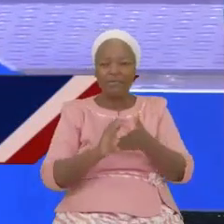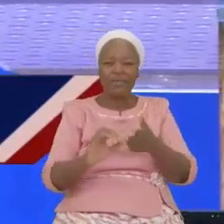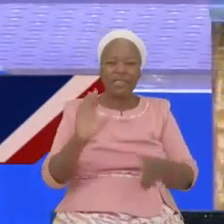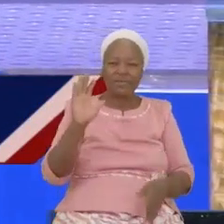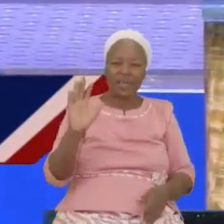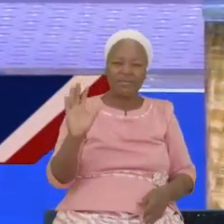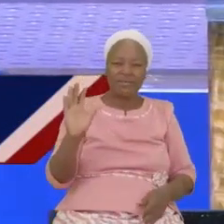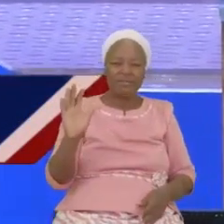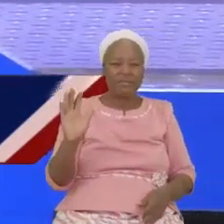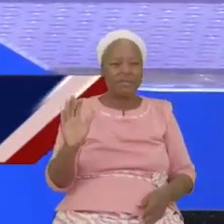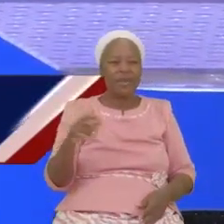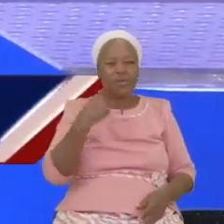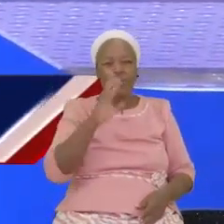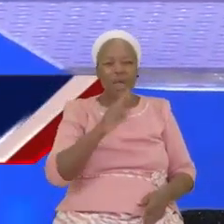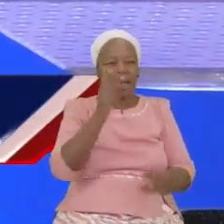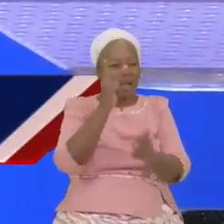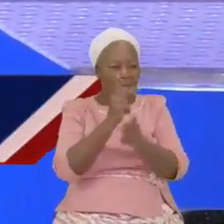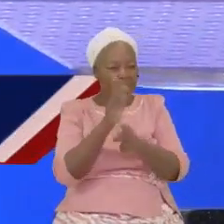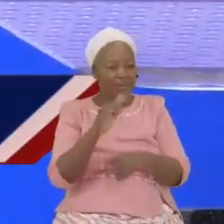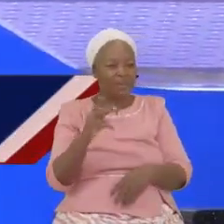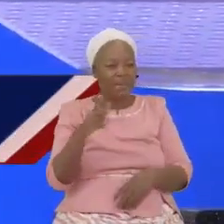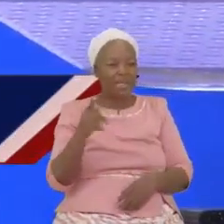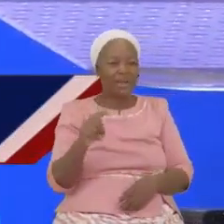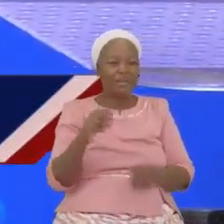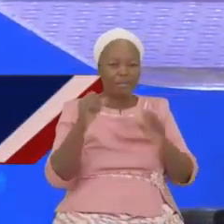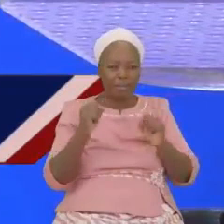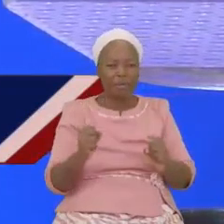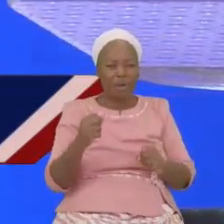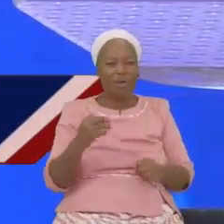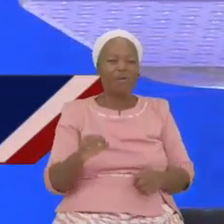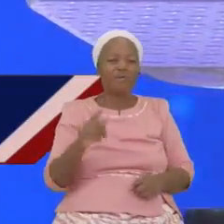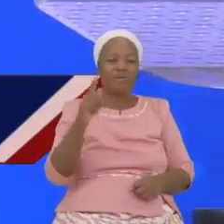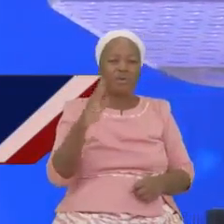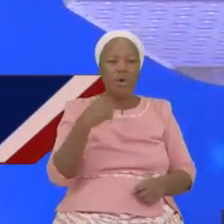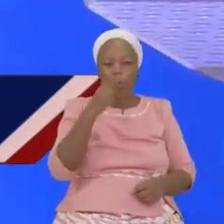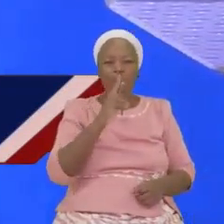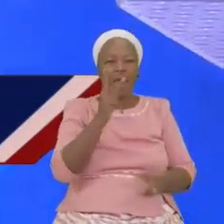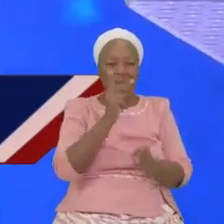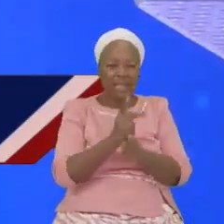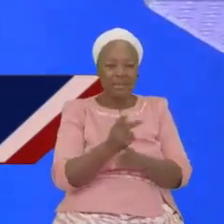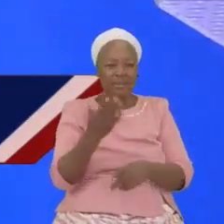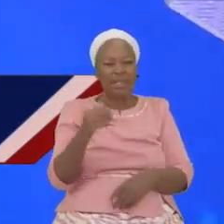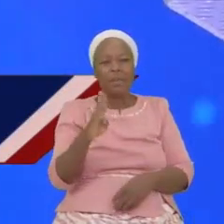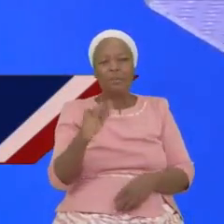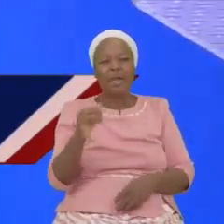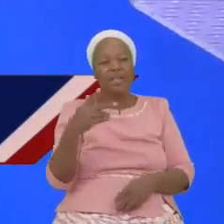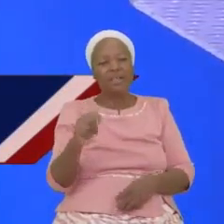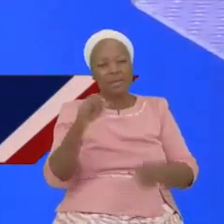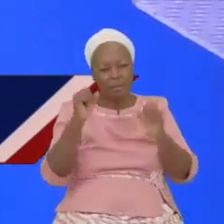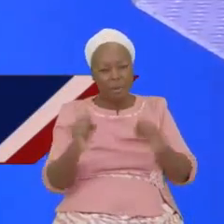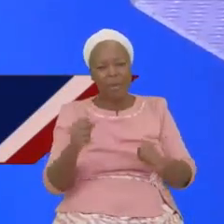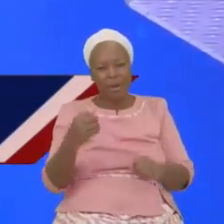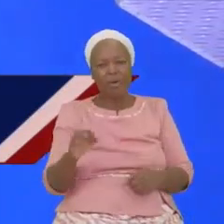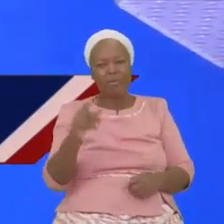verse 5. Who are kept by the power of God. Who are kept by the power